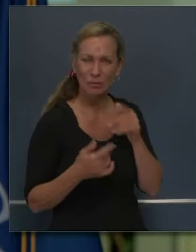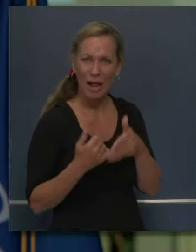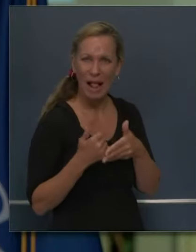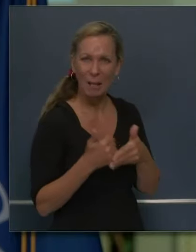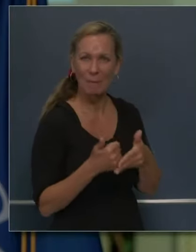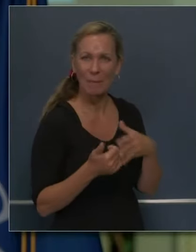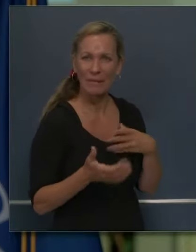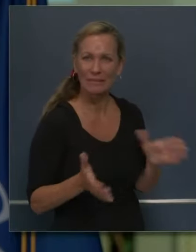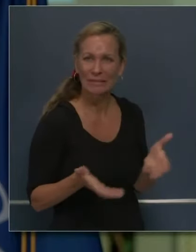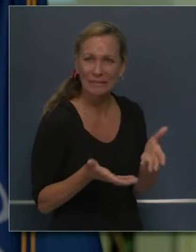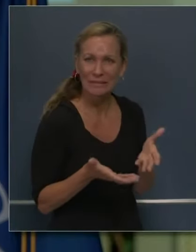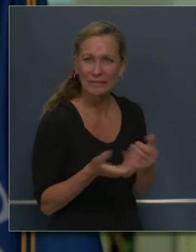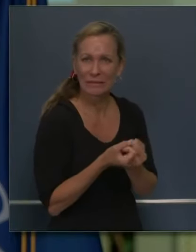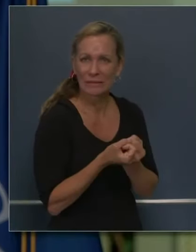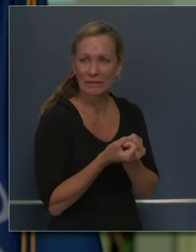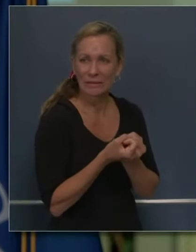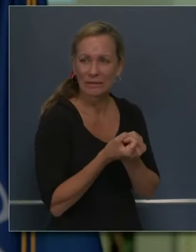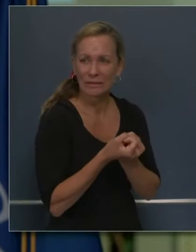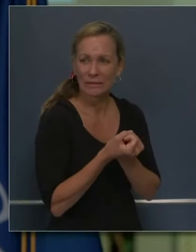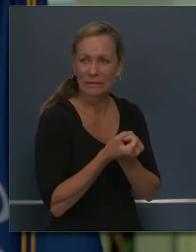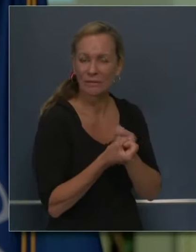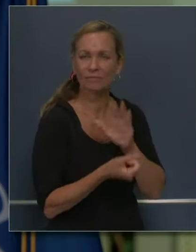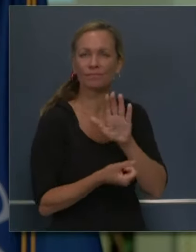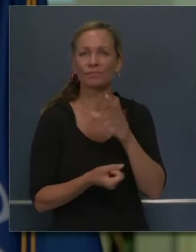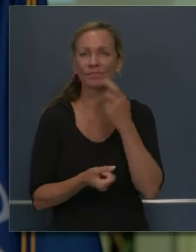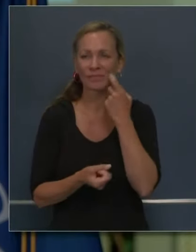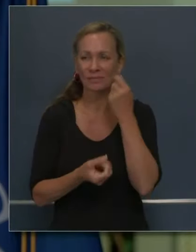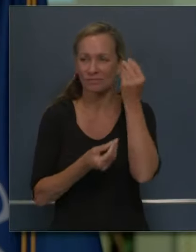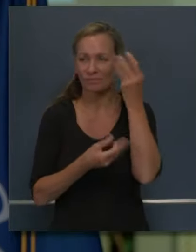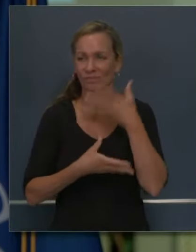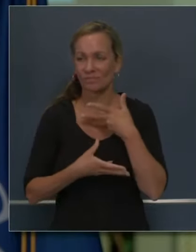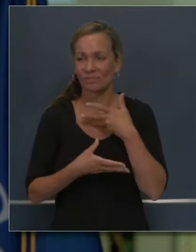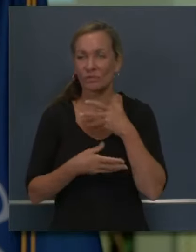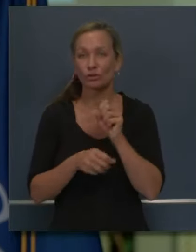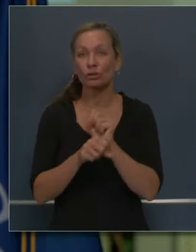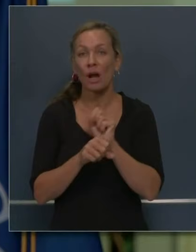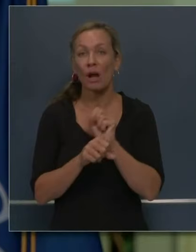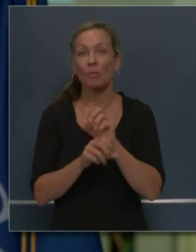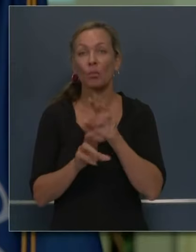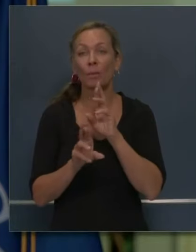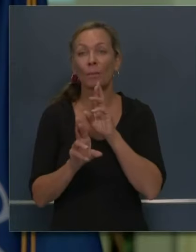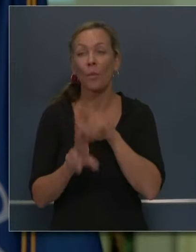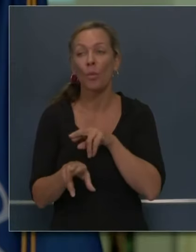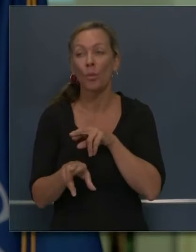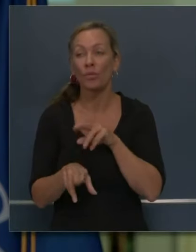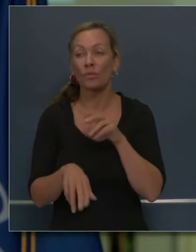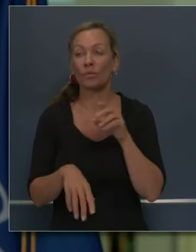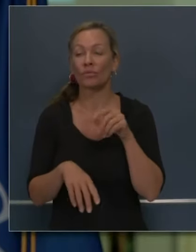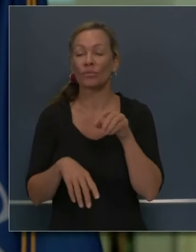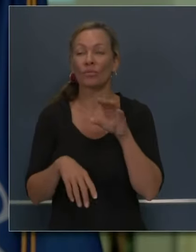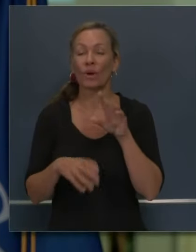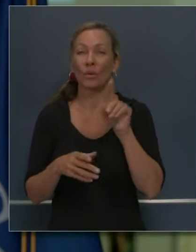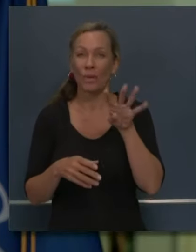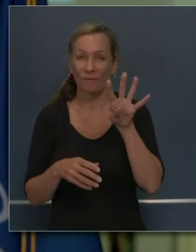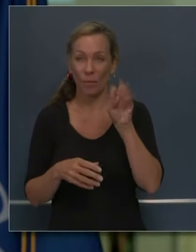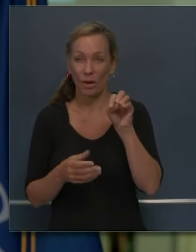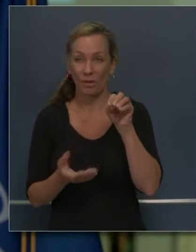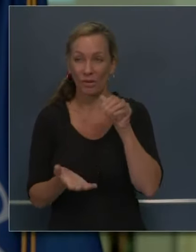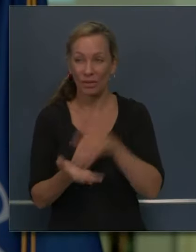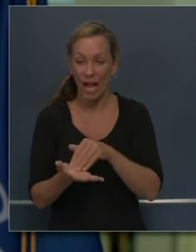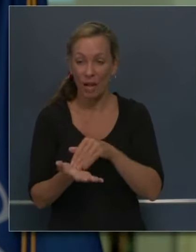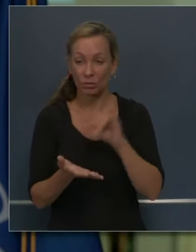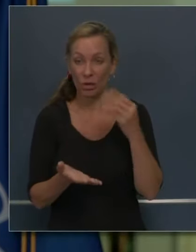last jobs report. At any other moment, 140,000 jobs over a month would be point celebration, but